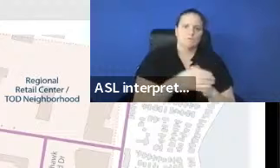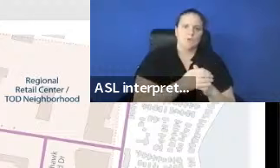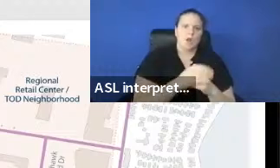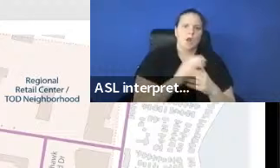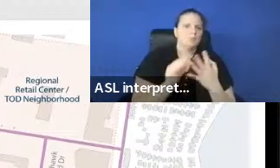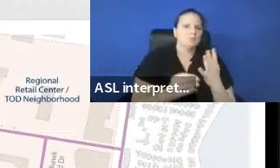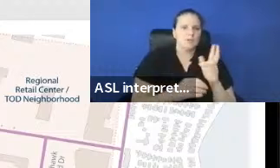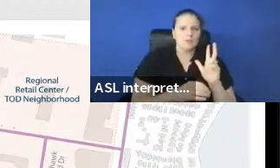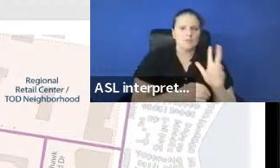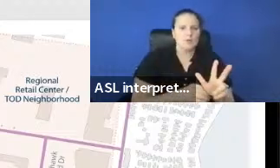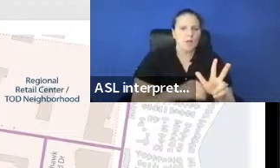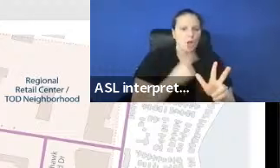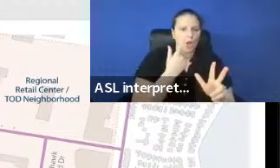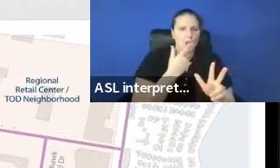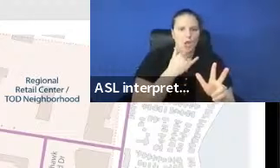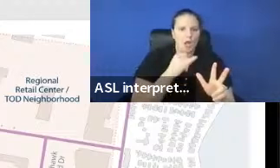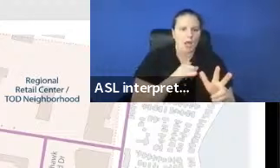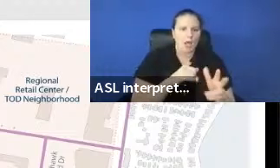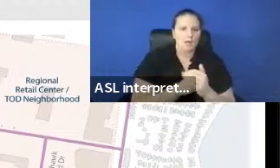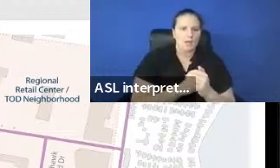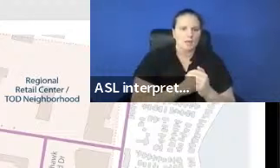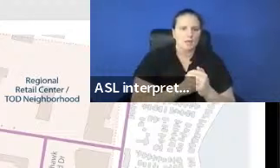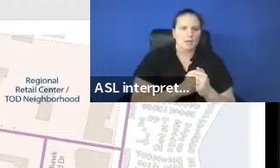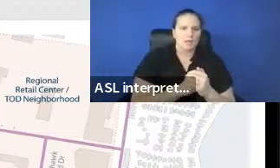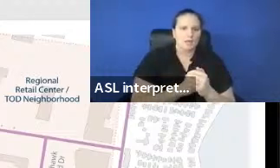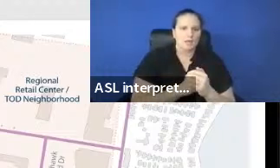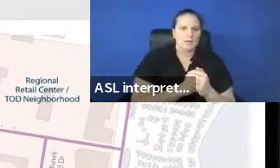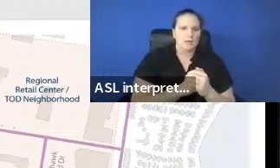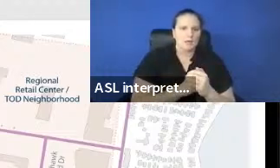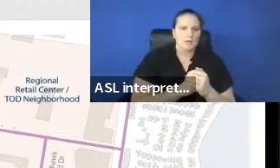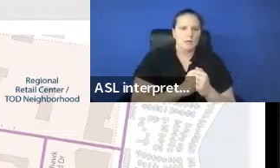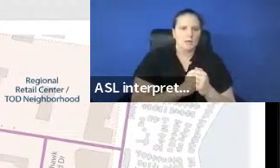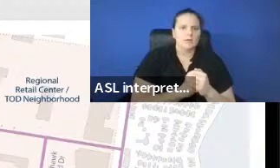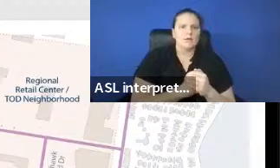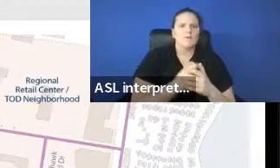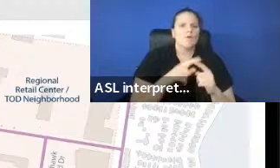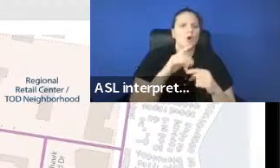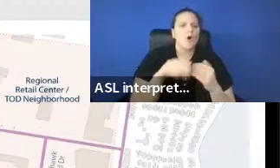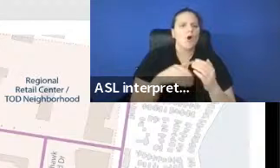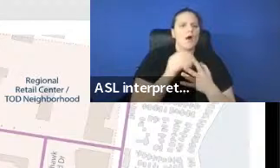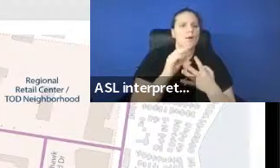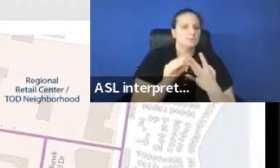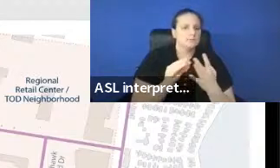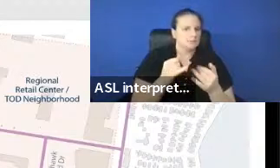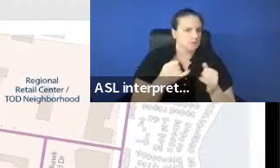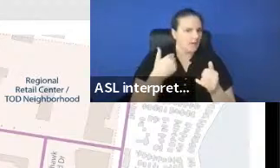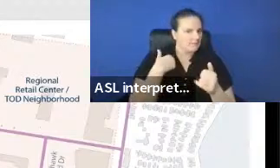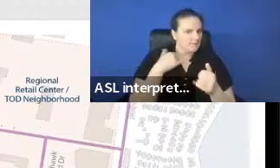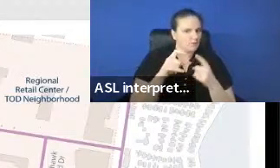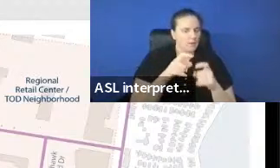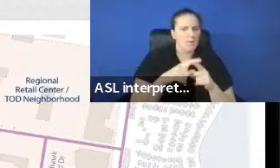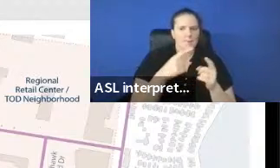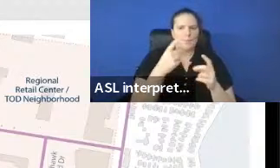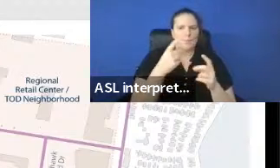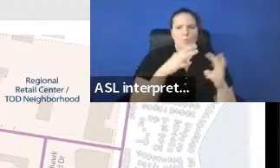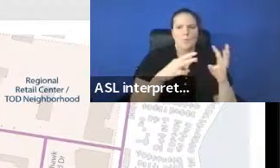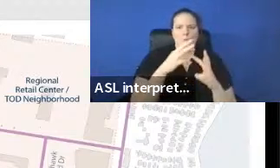3 here, that really, like I said, for all the options, I still raise that question, but especially here because I worry